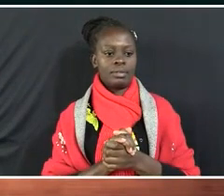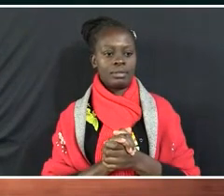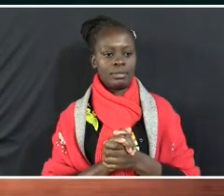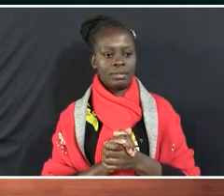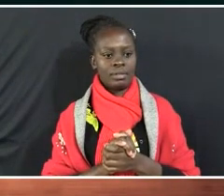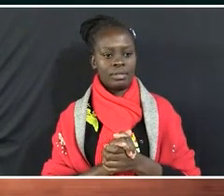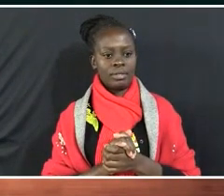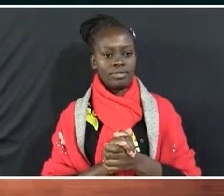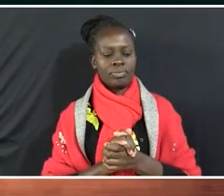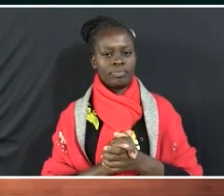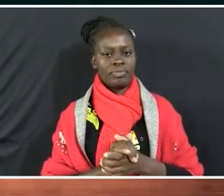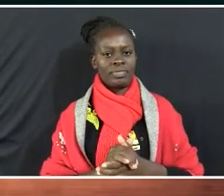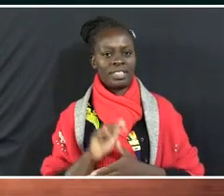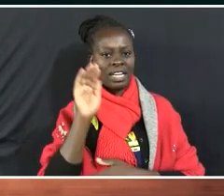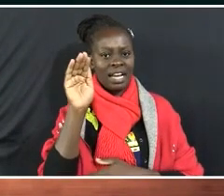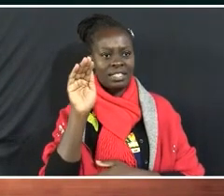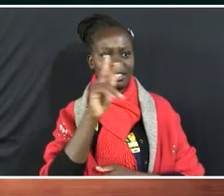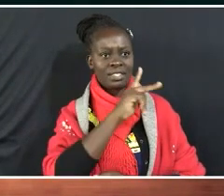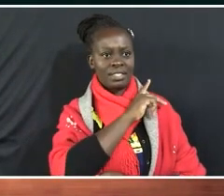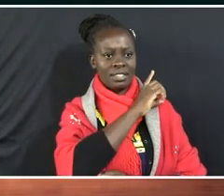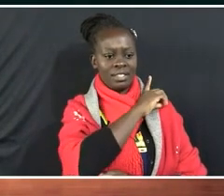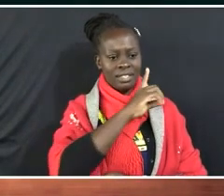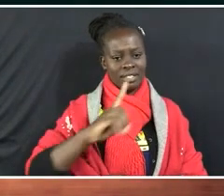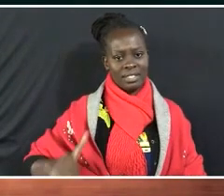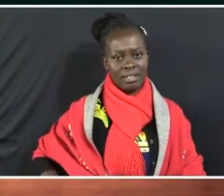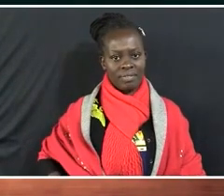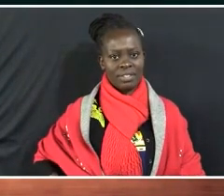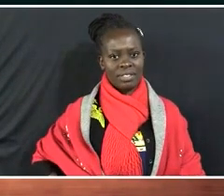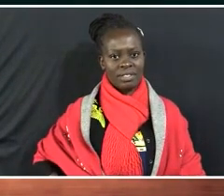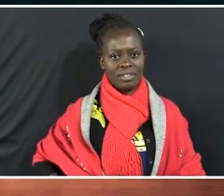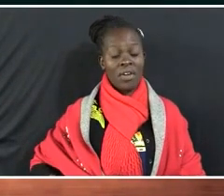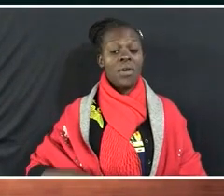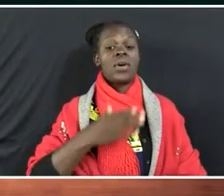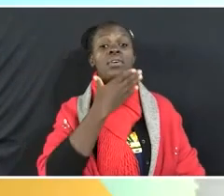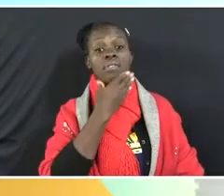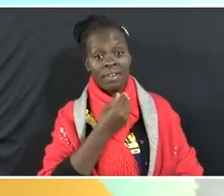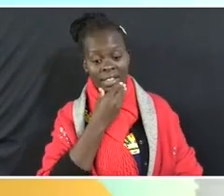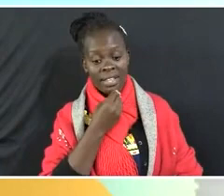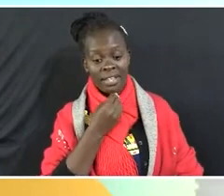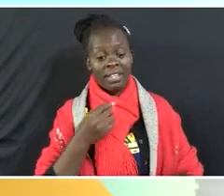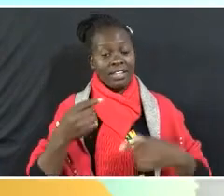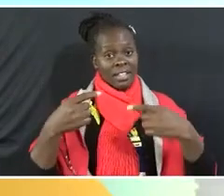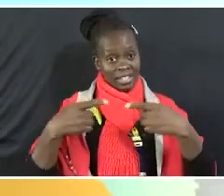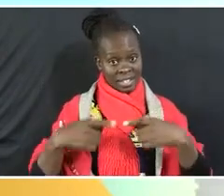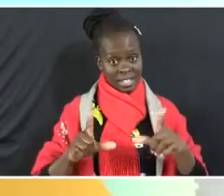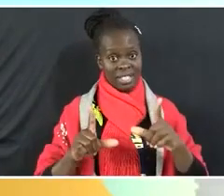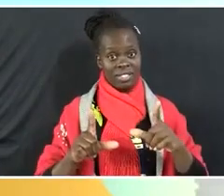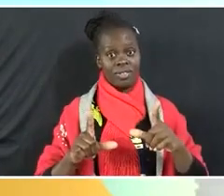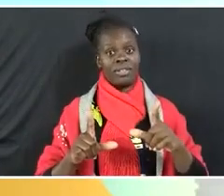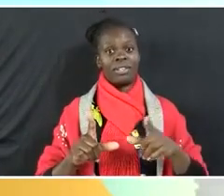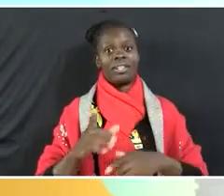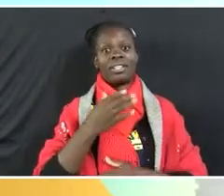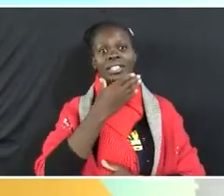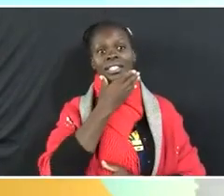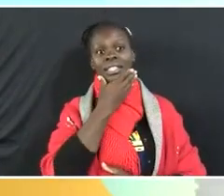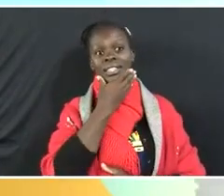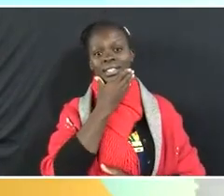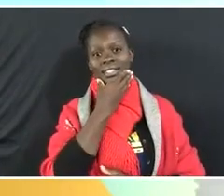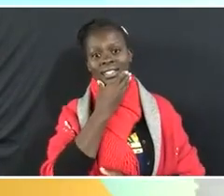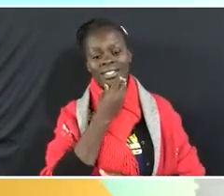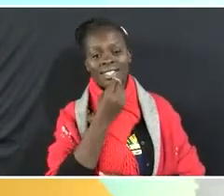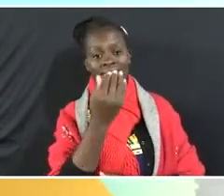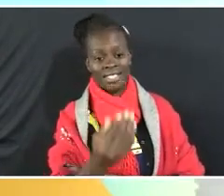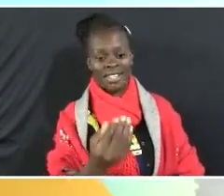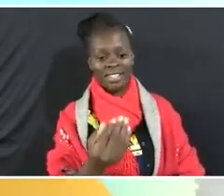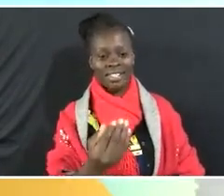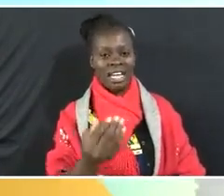and requested David the king that, Dad, let all the king's son come to celebrate with me.